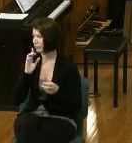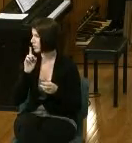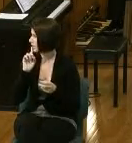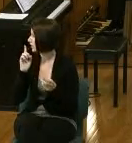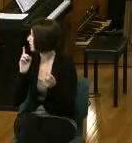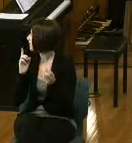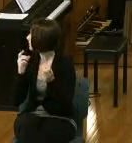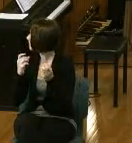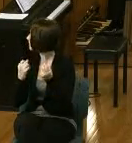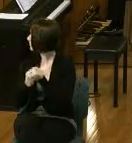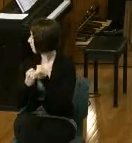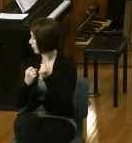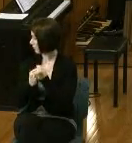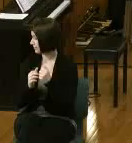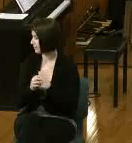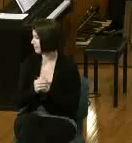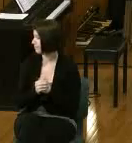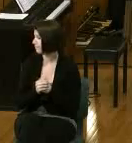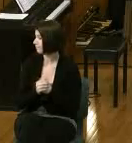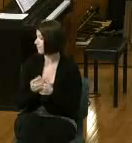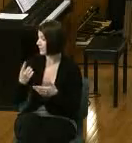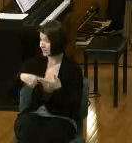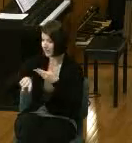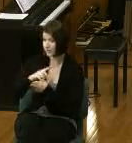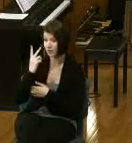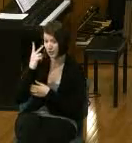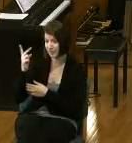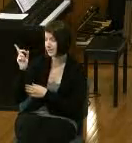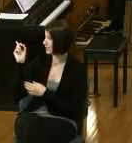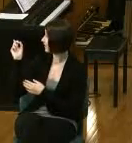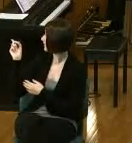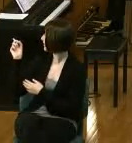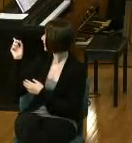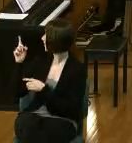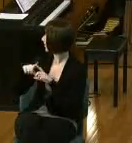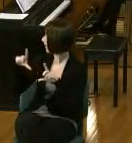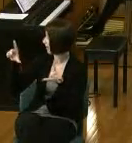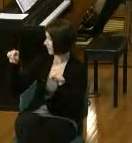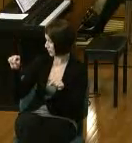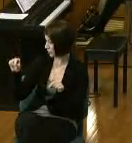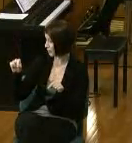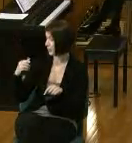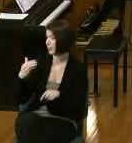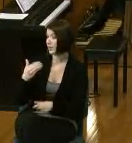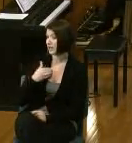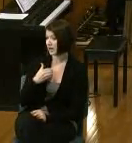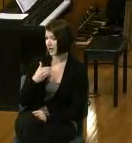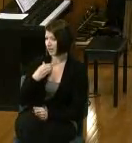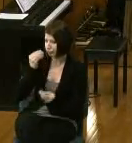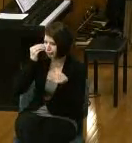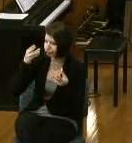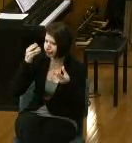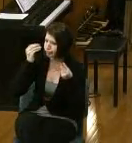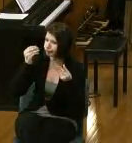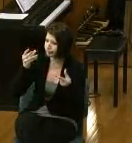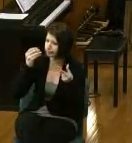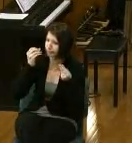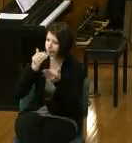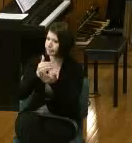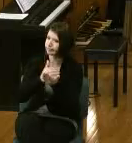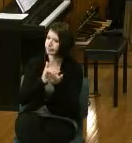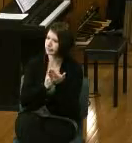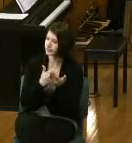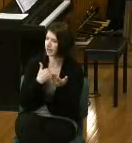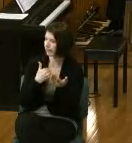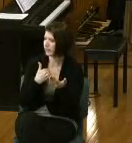Next week, you're going to be handed envelopes like this here, and you're going to get more information. And in there, it tells a lot more about all the programs